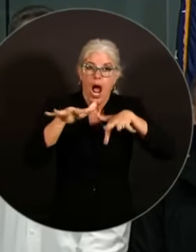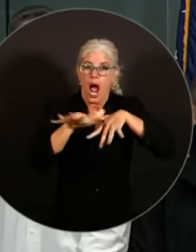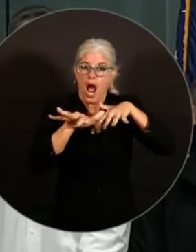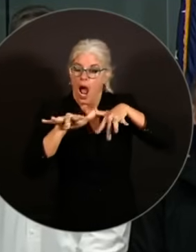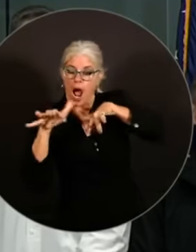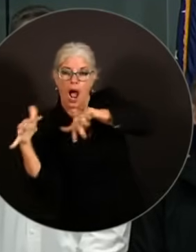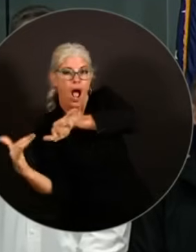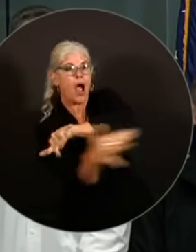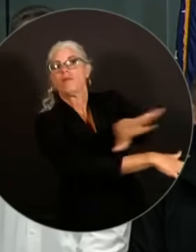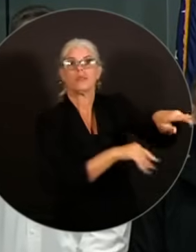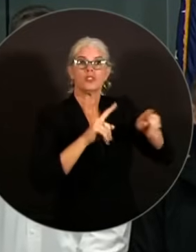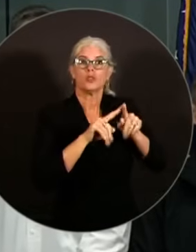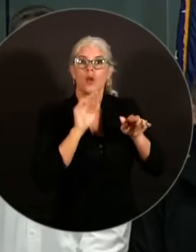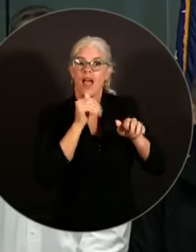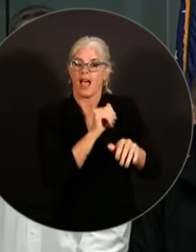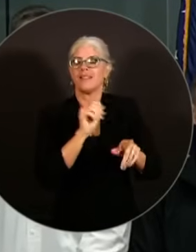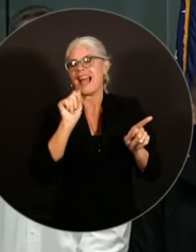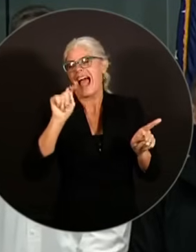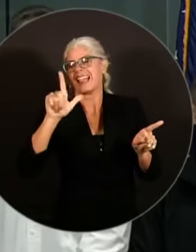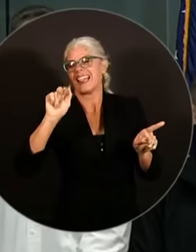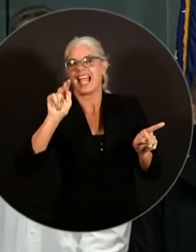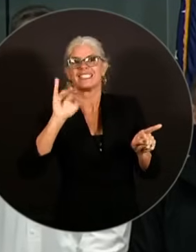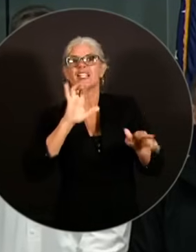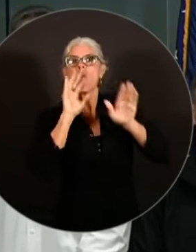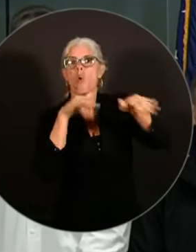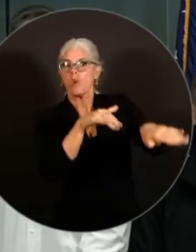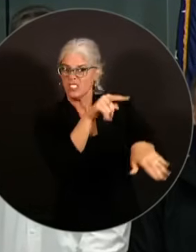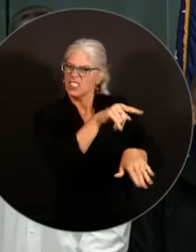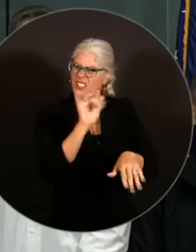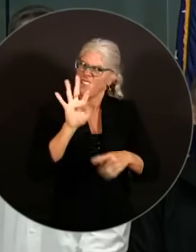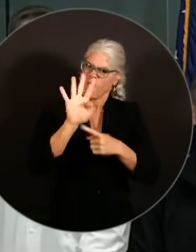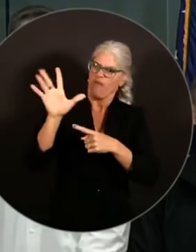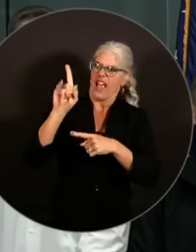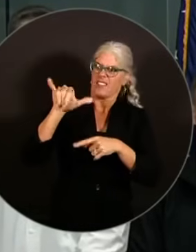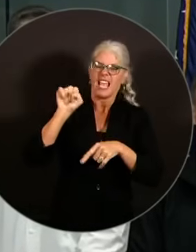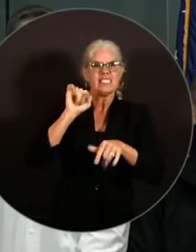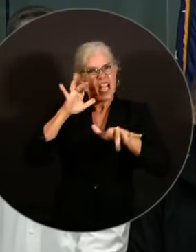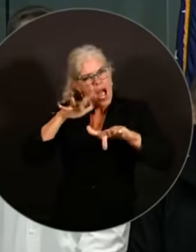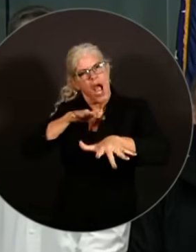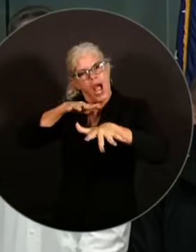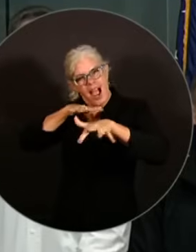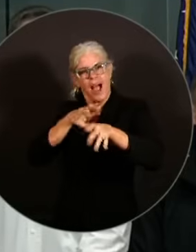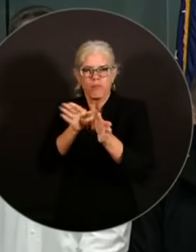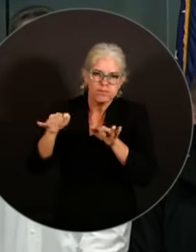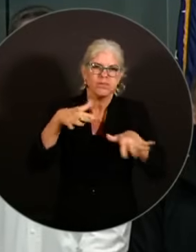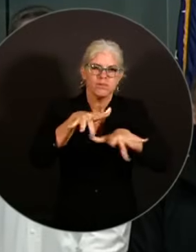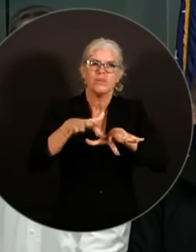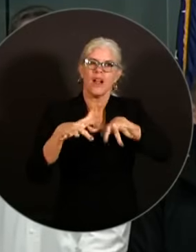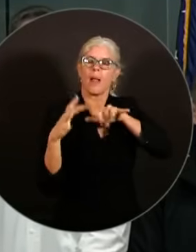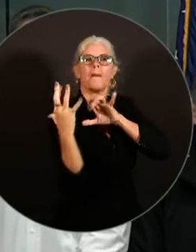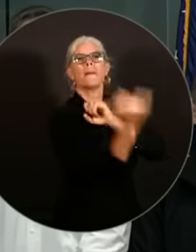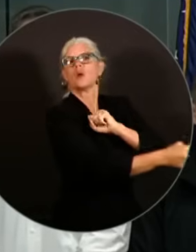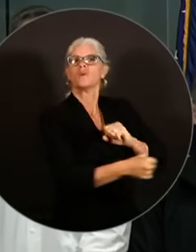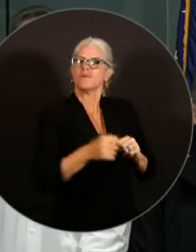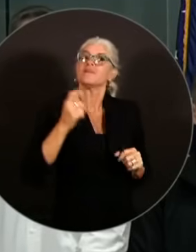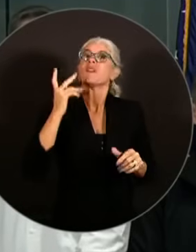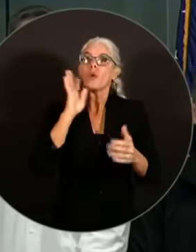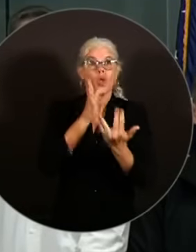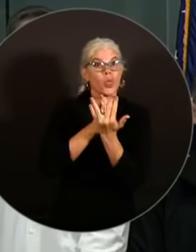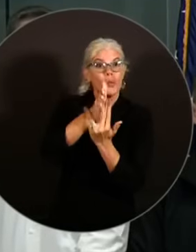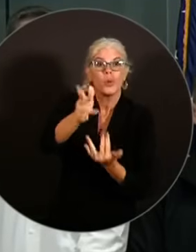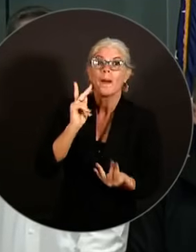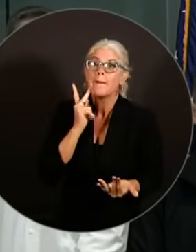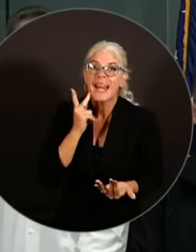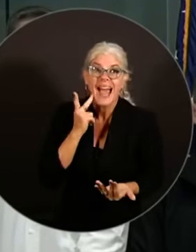first is impacts down in the Seminole County and surrounding county area, and then you'll see that move up into Palatka, Wheelacca, and then on